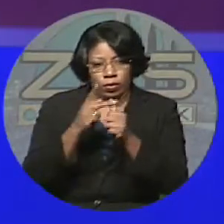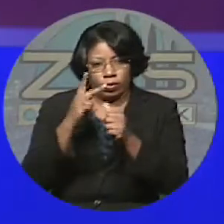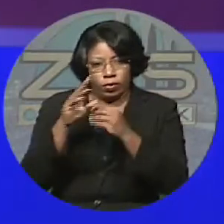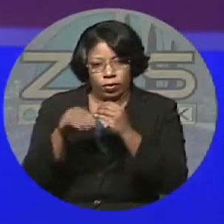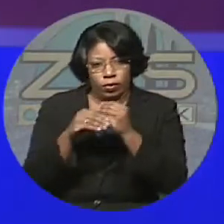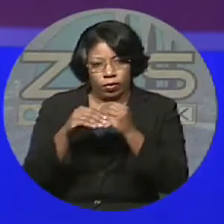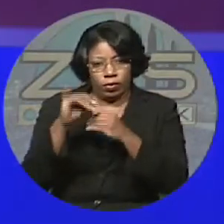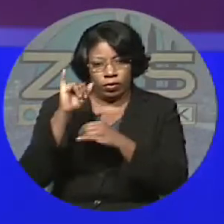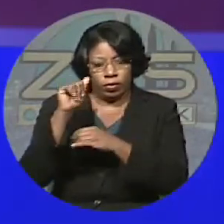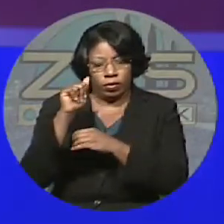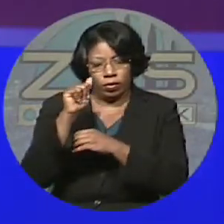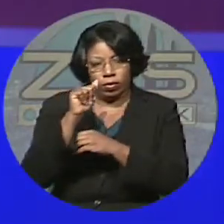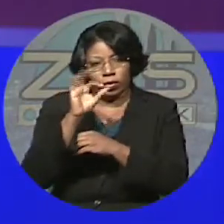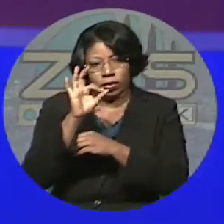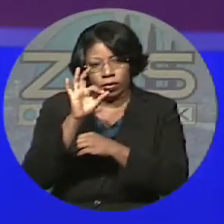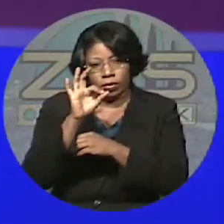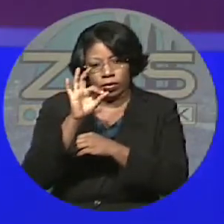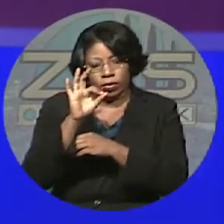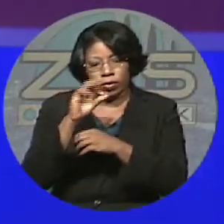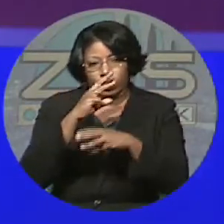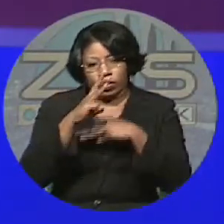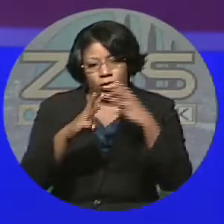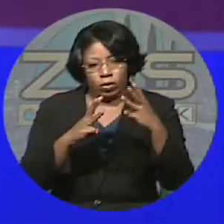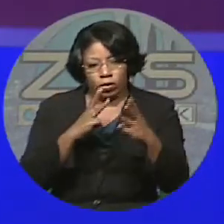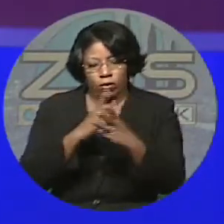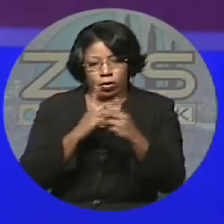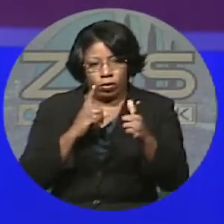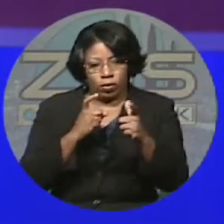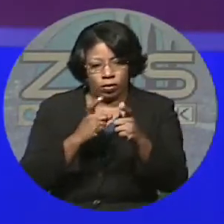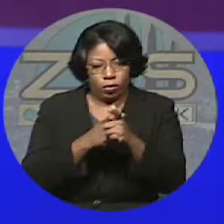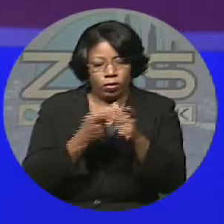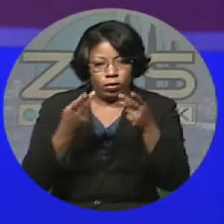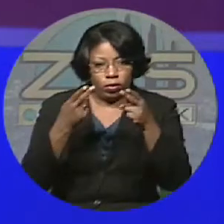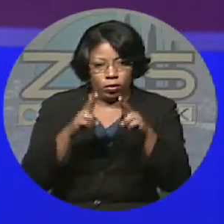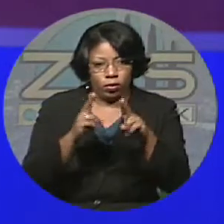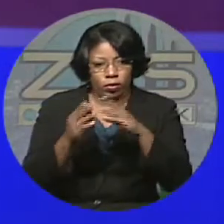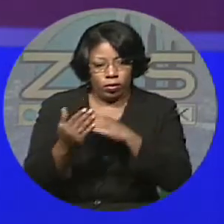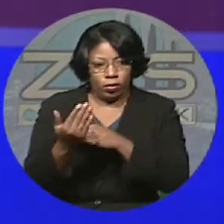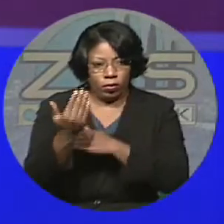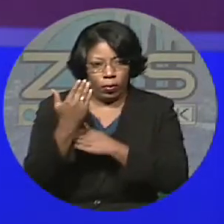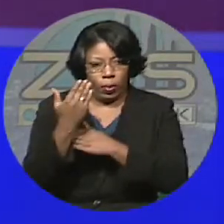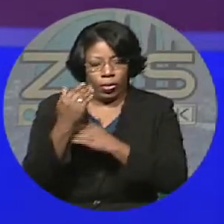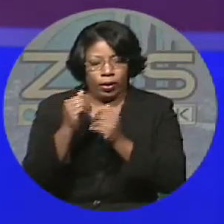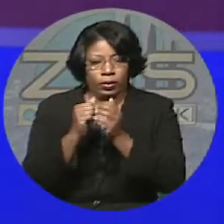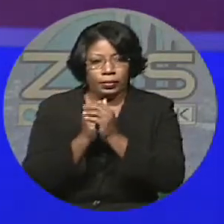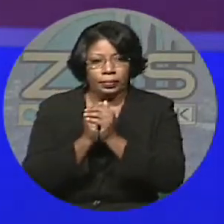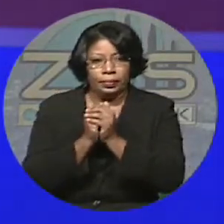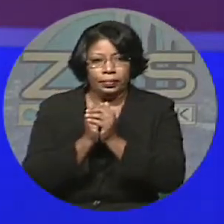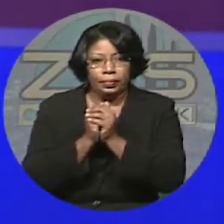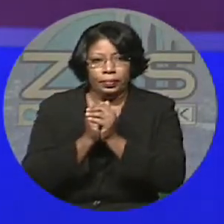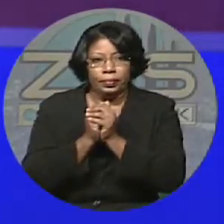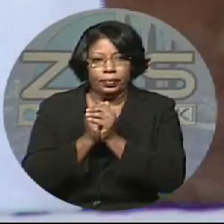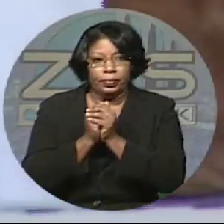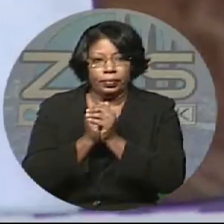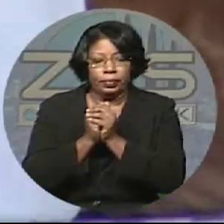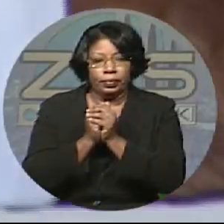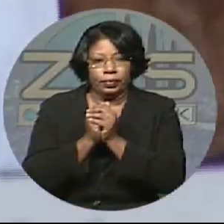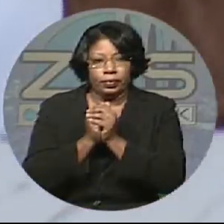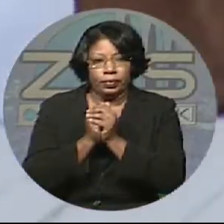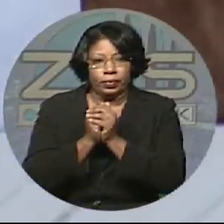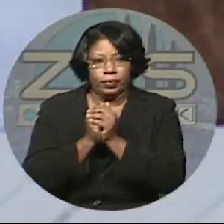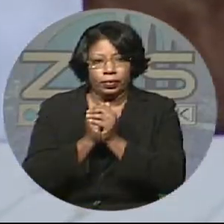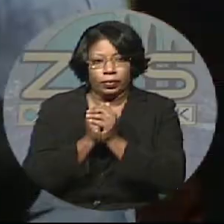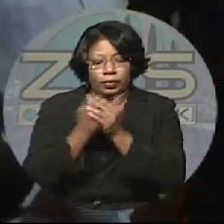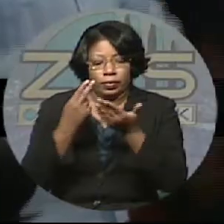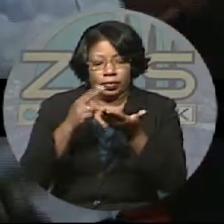of the IAAF World Relays got a major financial donation this morning. We get that story from Charles Fisher. With the